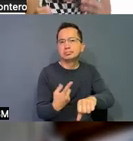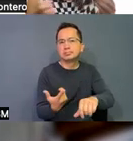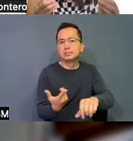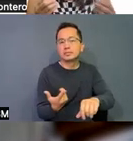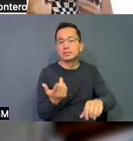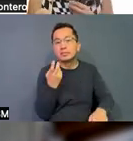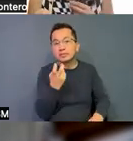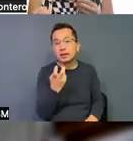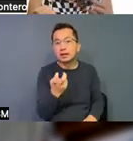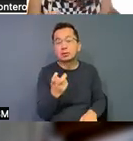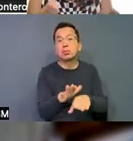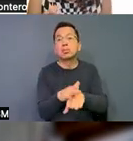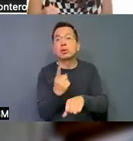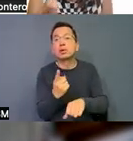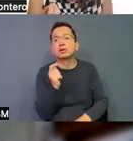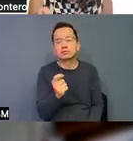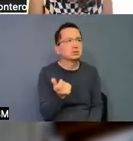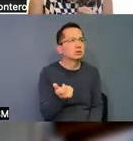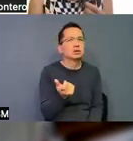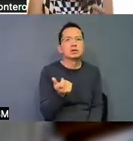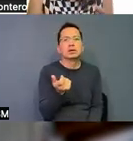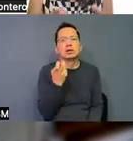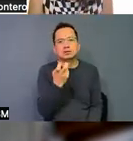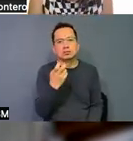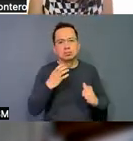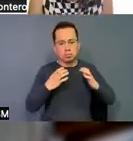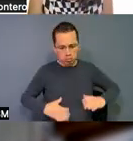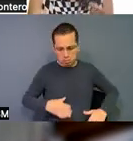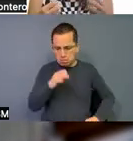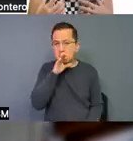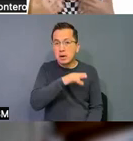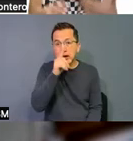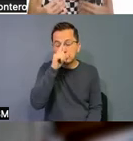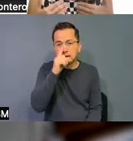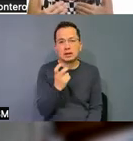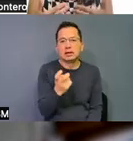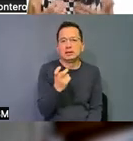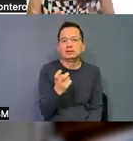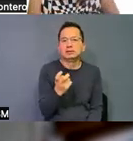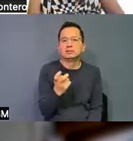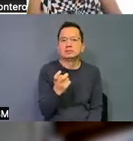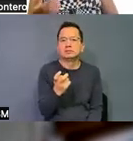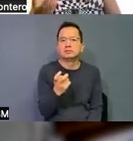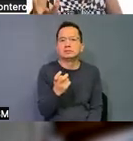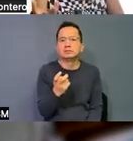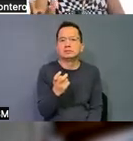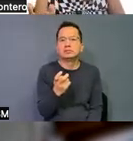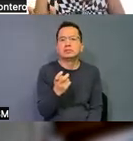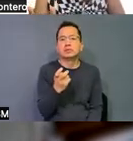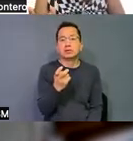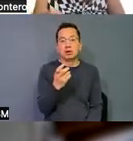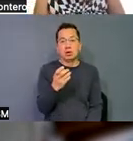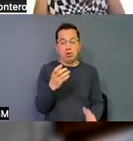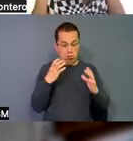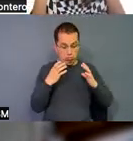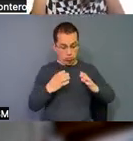brain where the origin or how serious the injury could be from trauma. The brain processes them equally. And